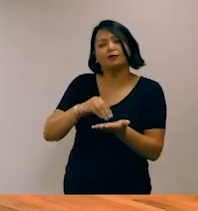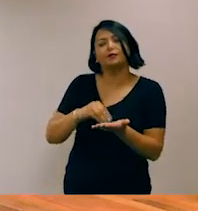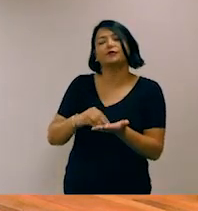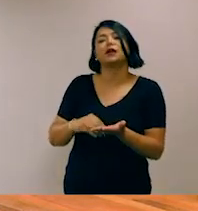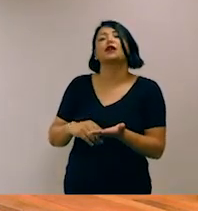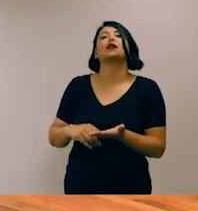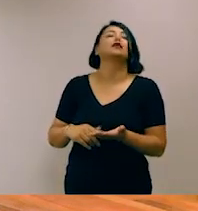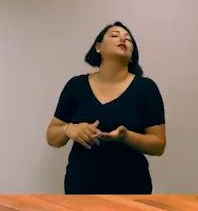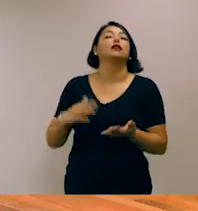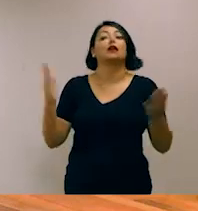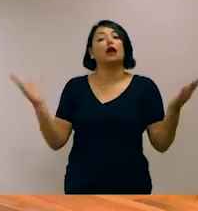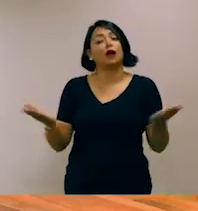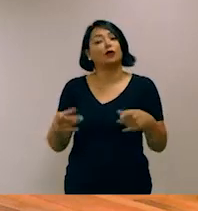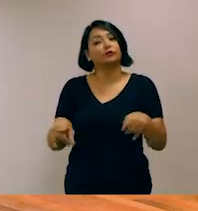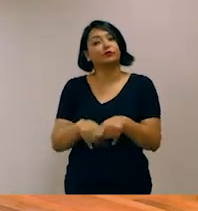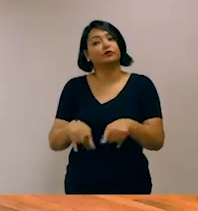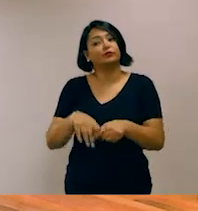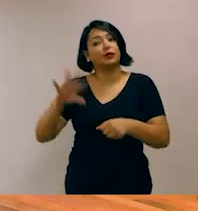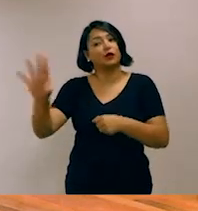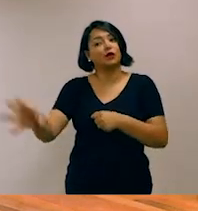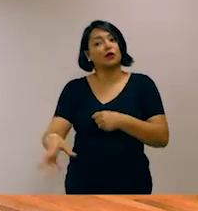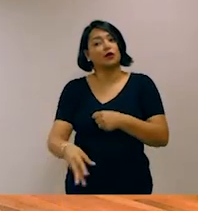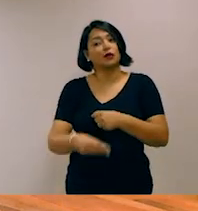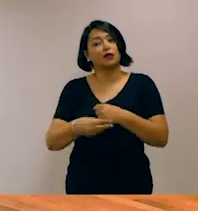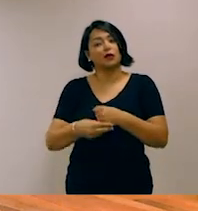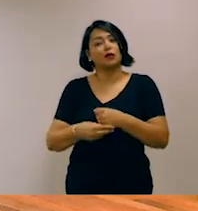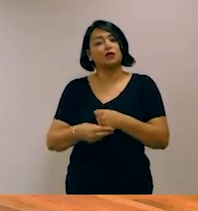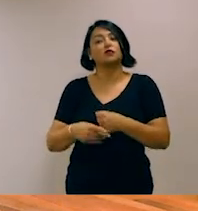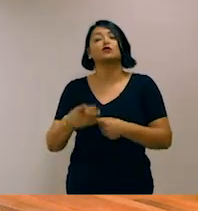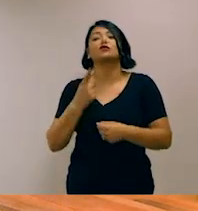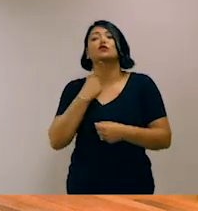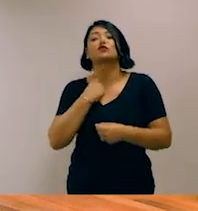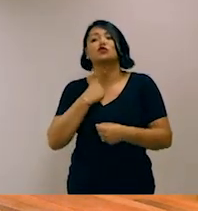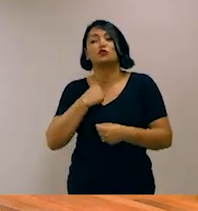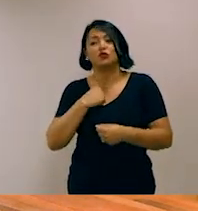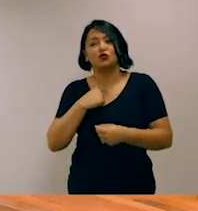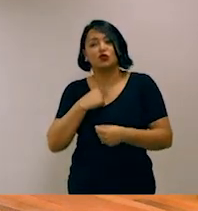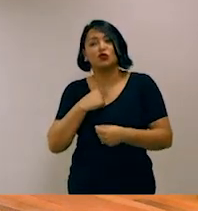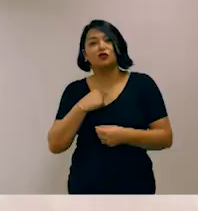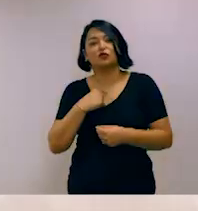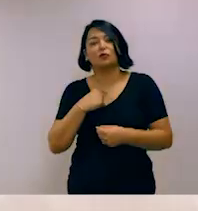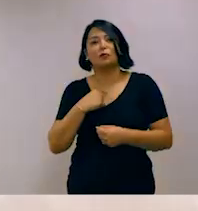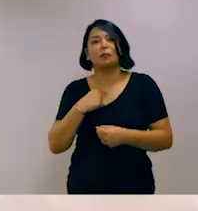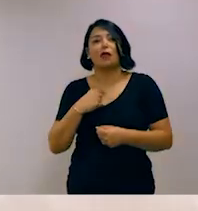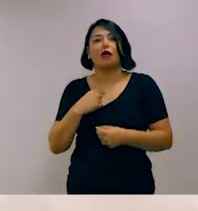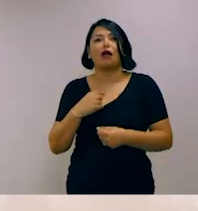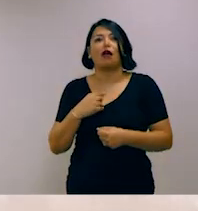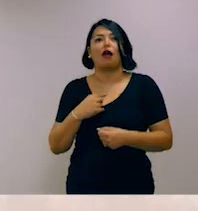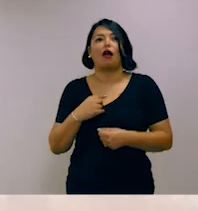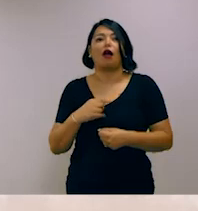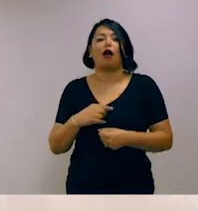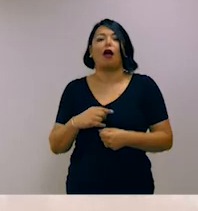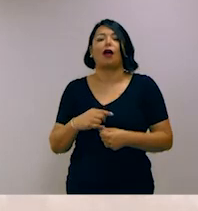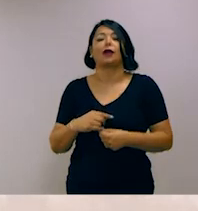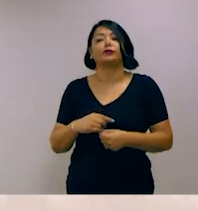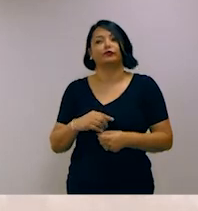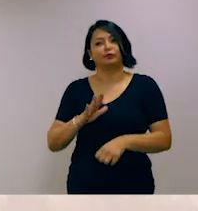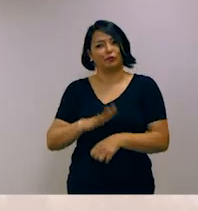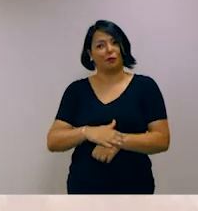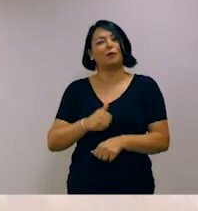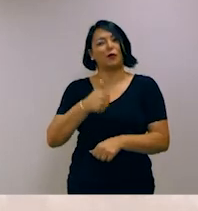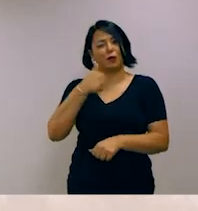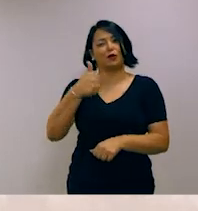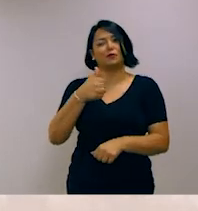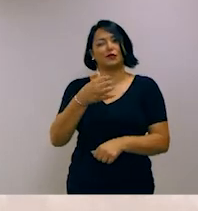text. We submitted the text and also the annexes and the reasons. And the average accuracy of the model